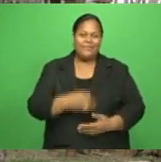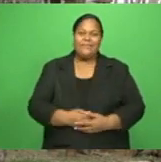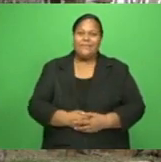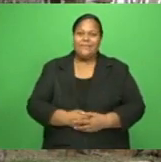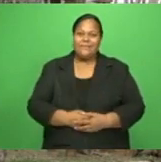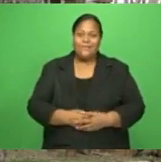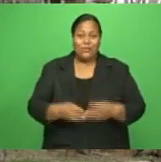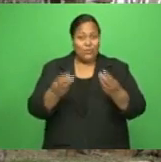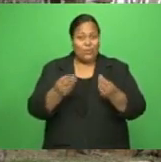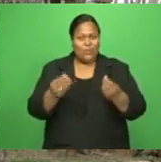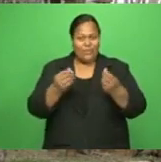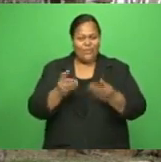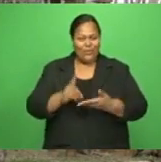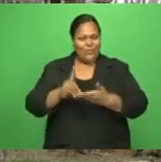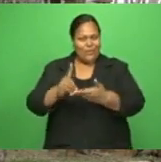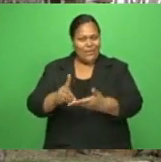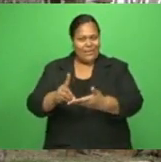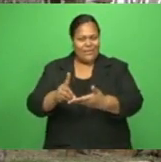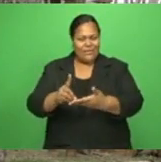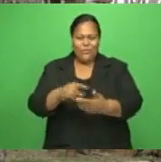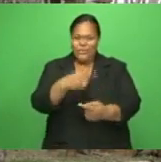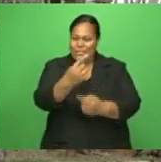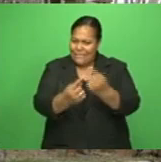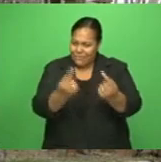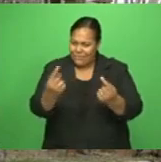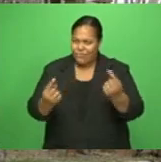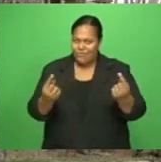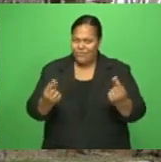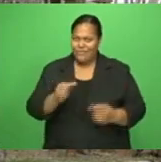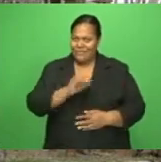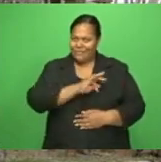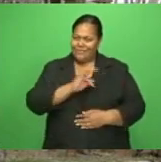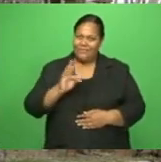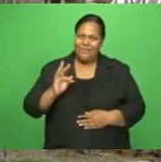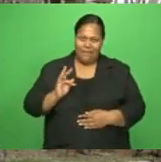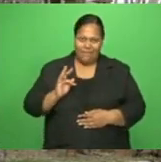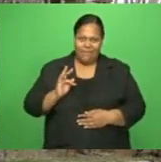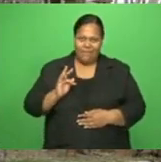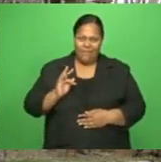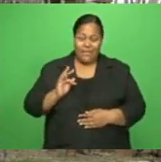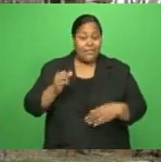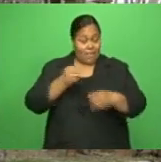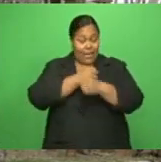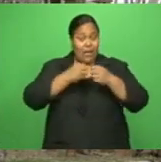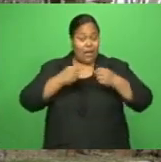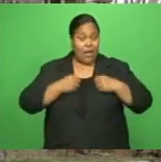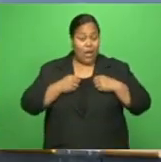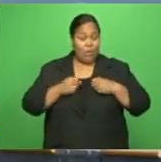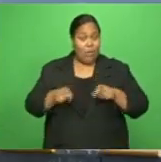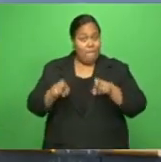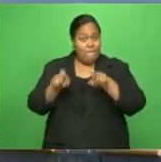as a cash donations to each of them. And to our permanent staff,